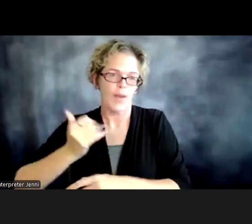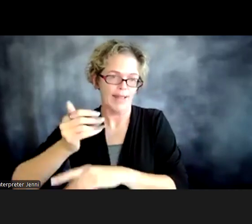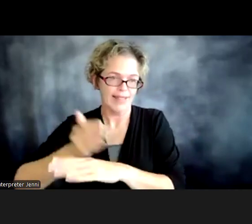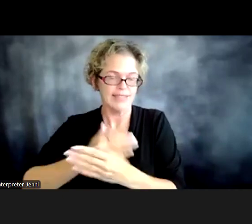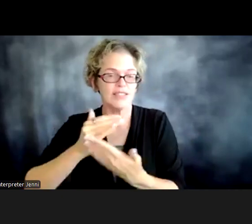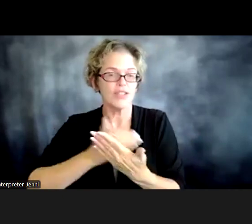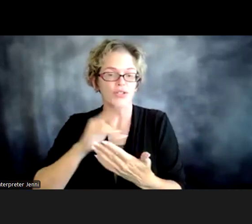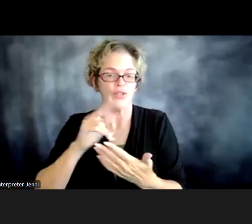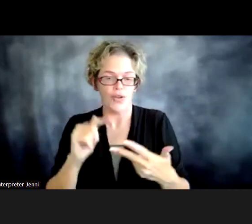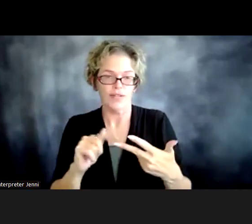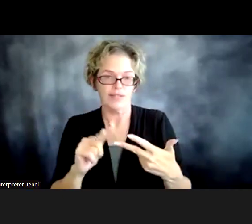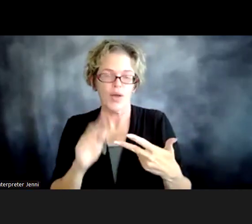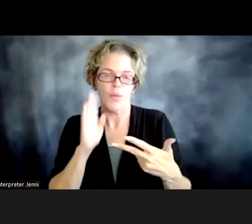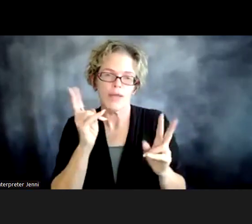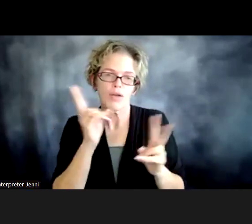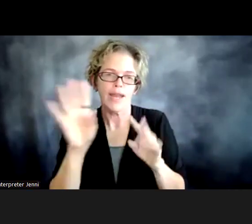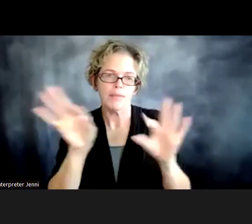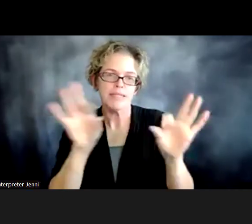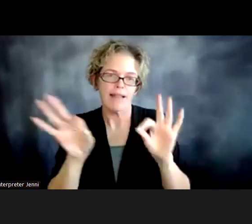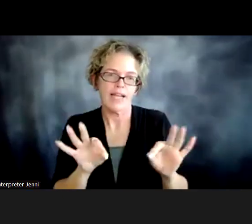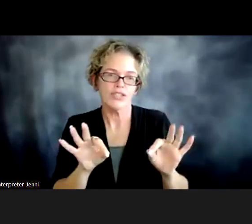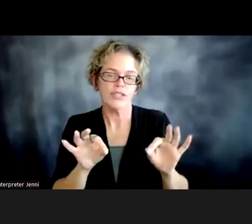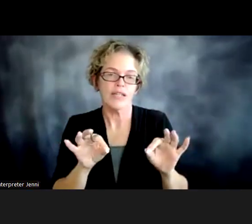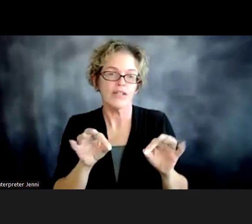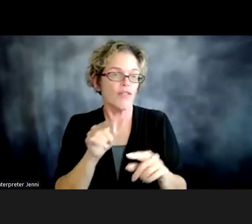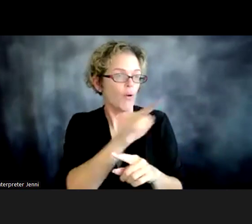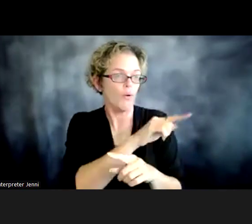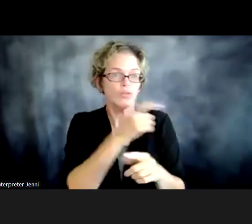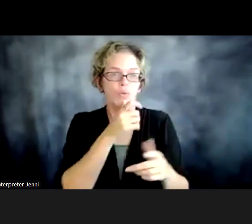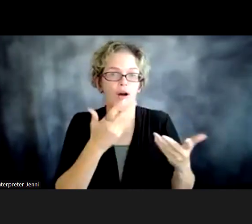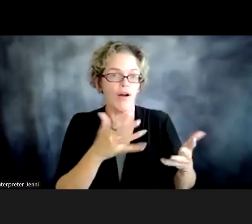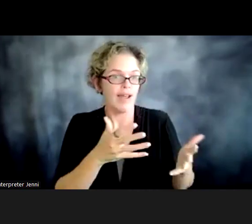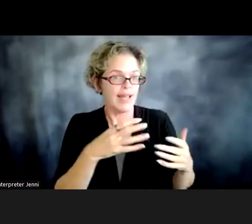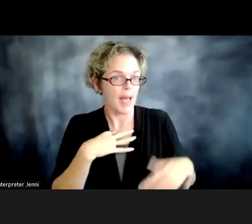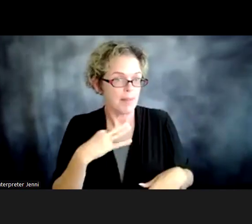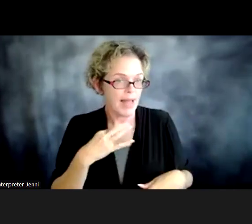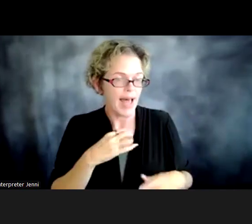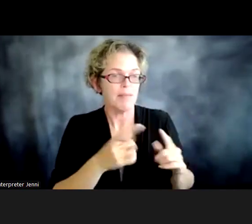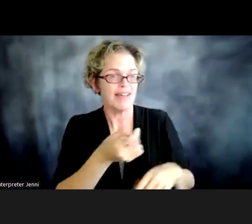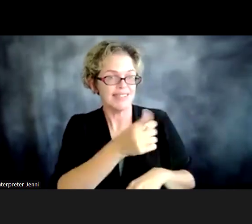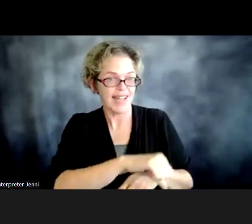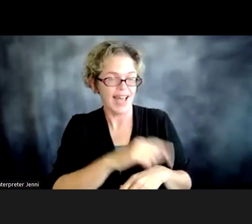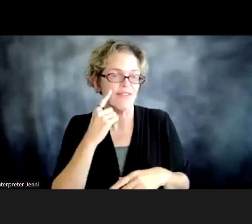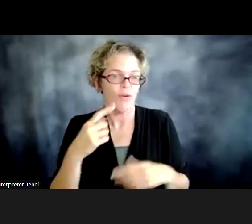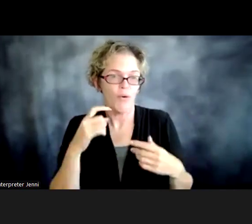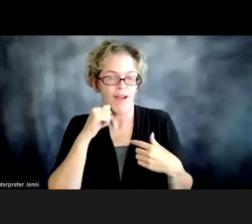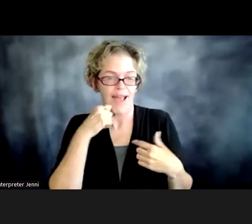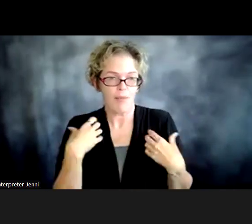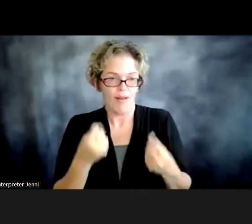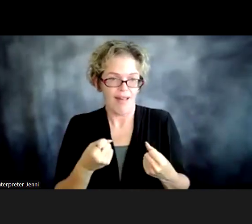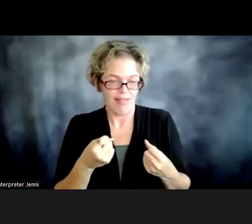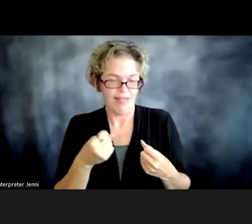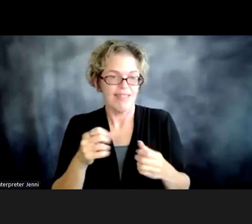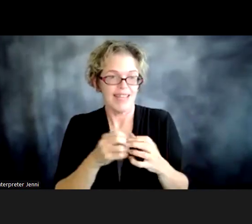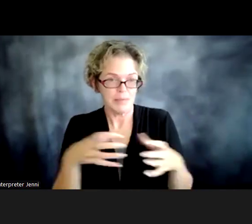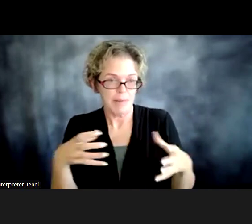would be random selection for people that have already applied and been denied for Apple Health expansion. So